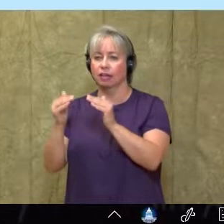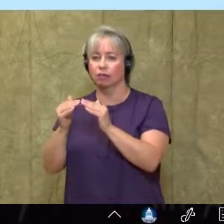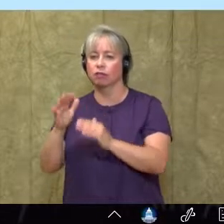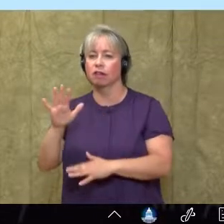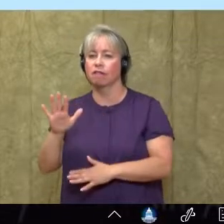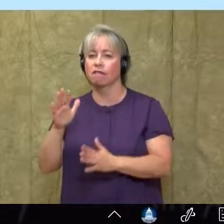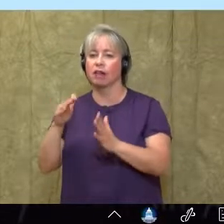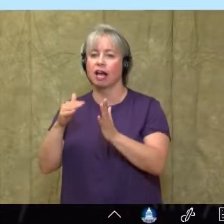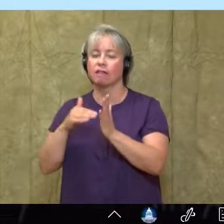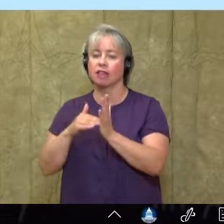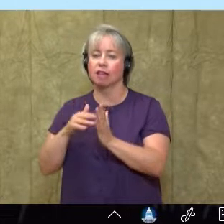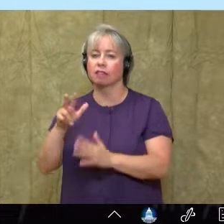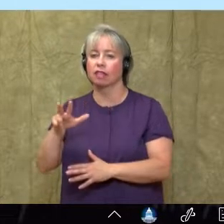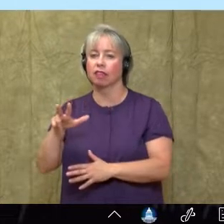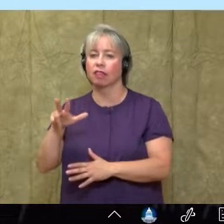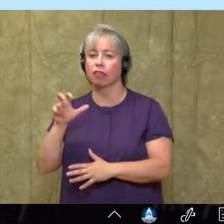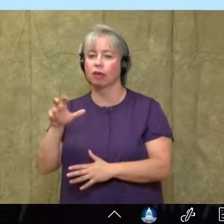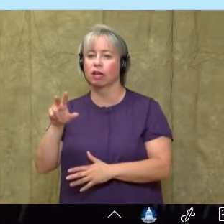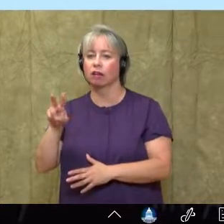5,329. Is that what you guys got at home?